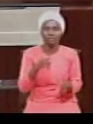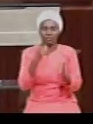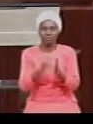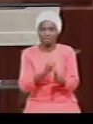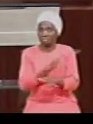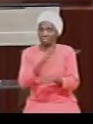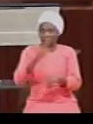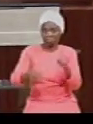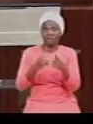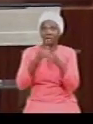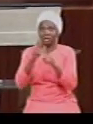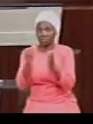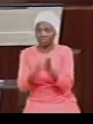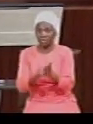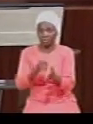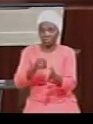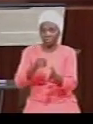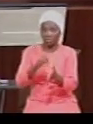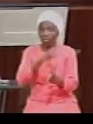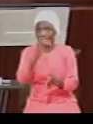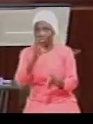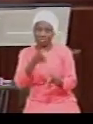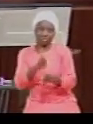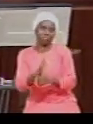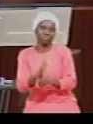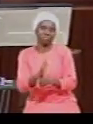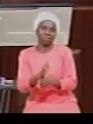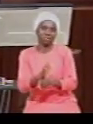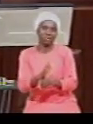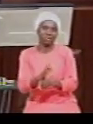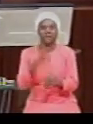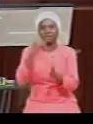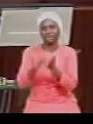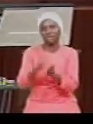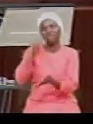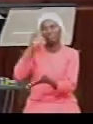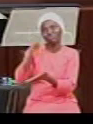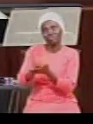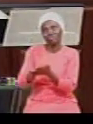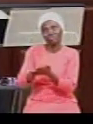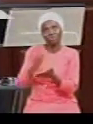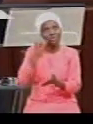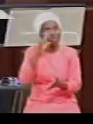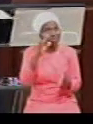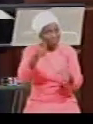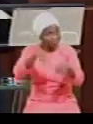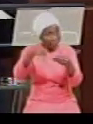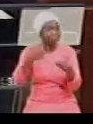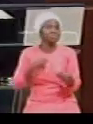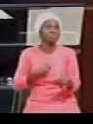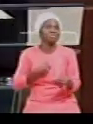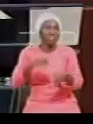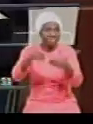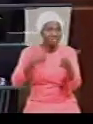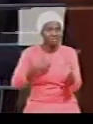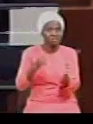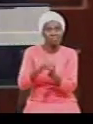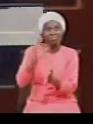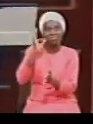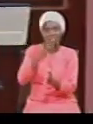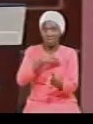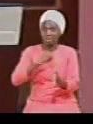answer the question directly. The wife, the woman you gave me that fruit, and